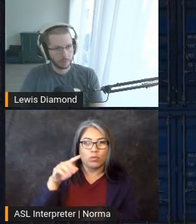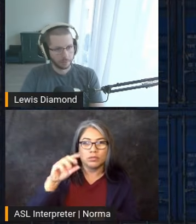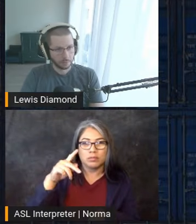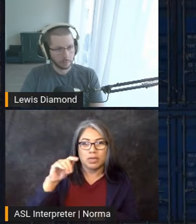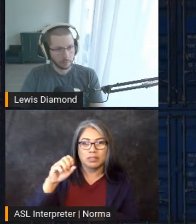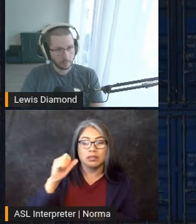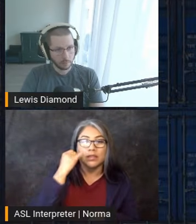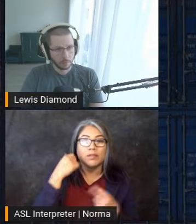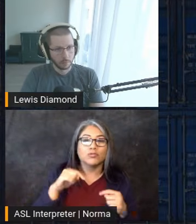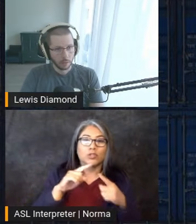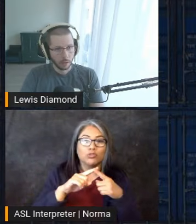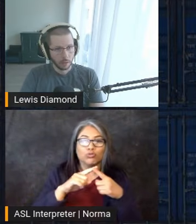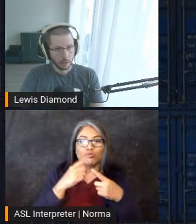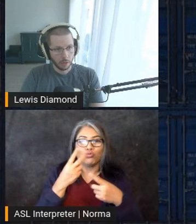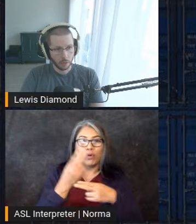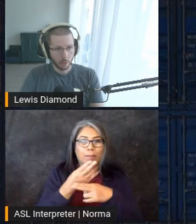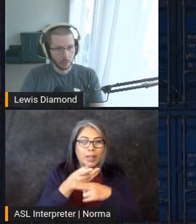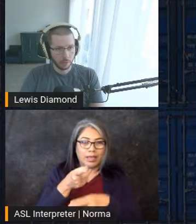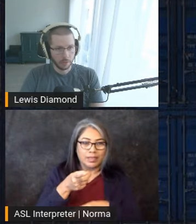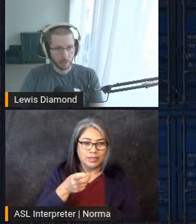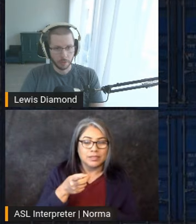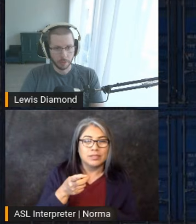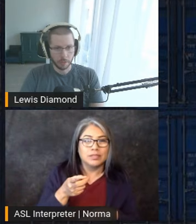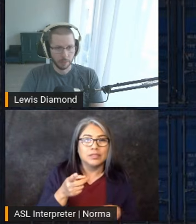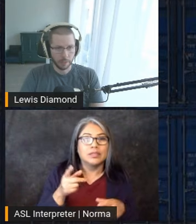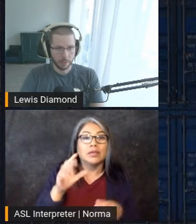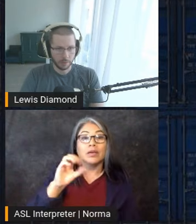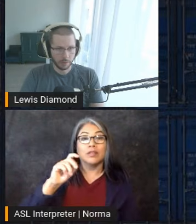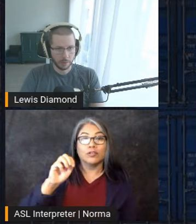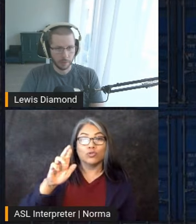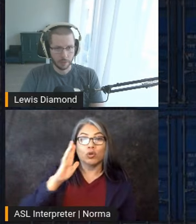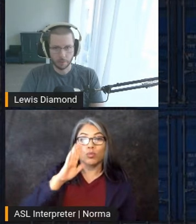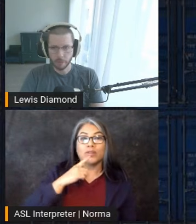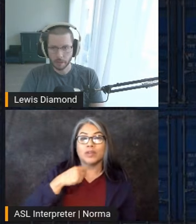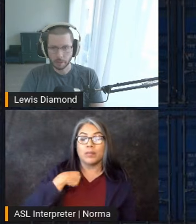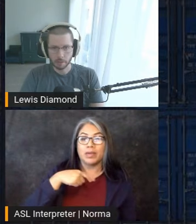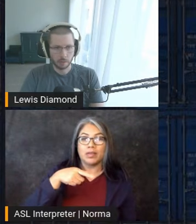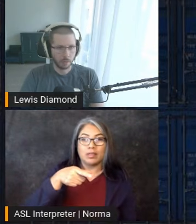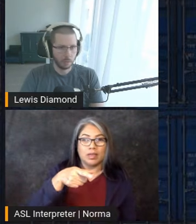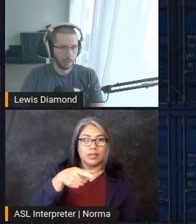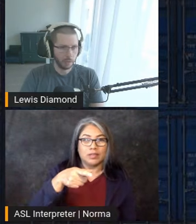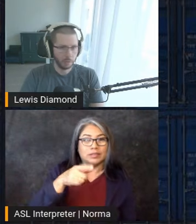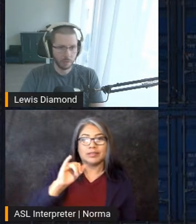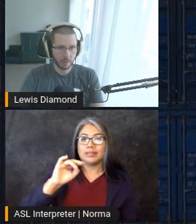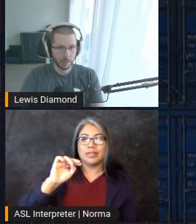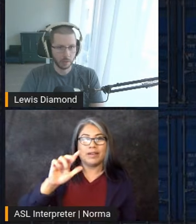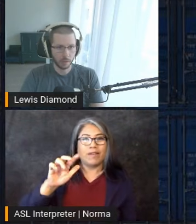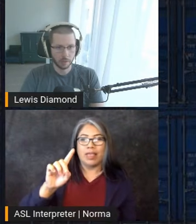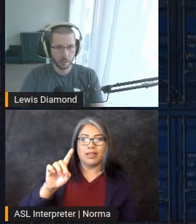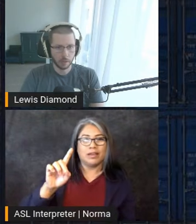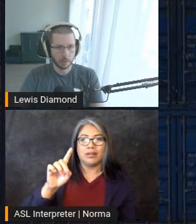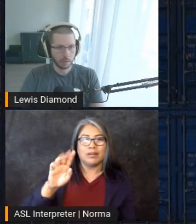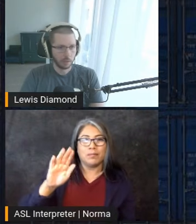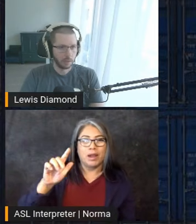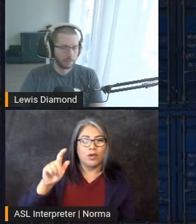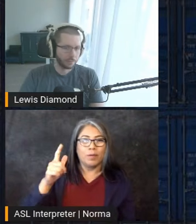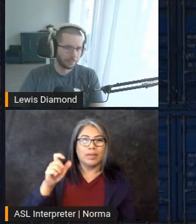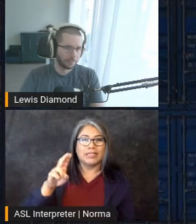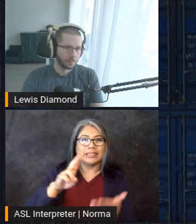this, the controller is going to tell me that this is an invalid bundle because the signature is